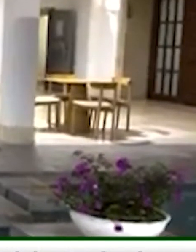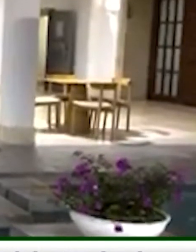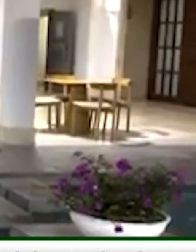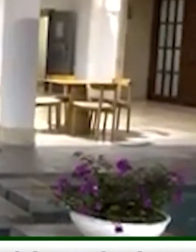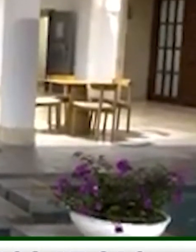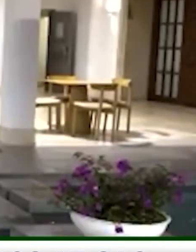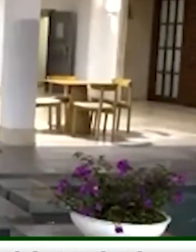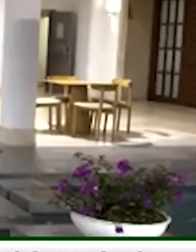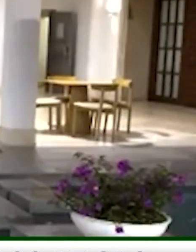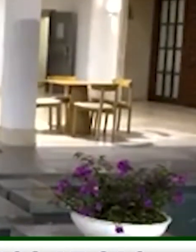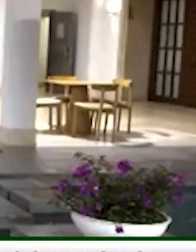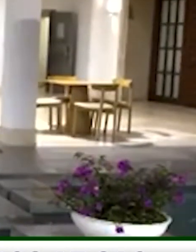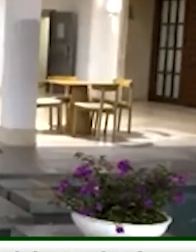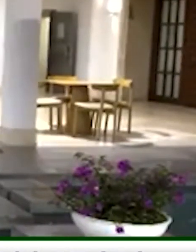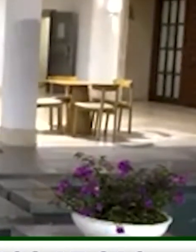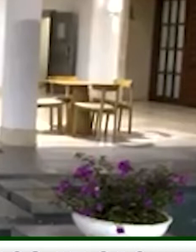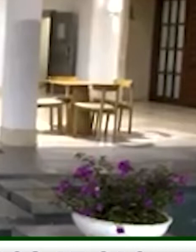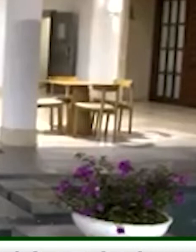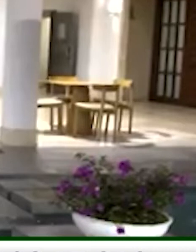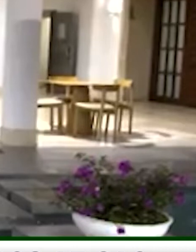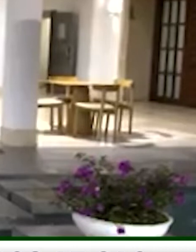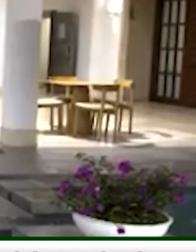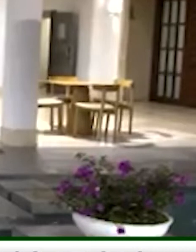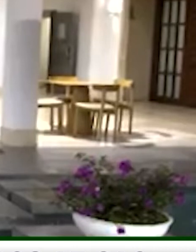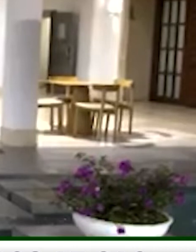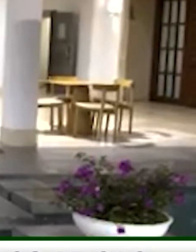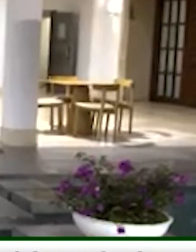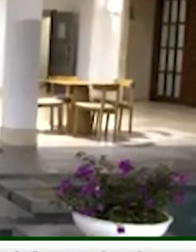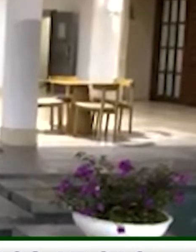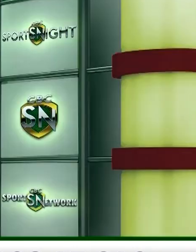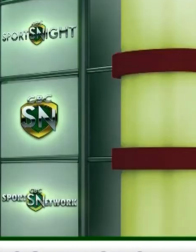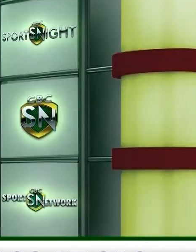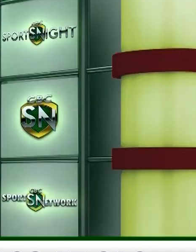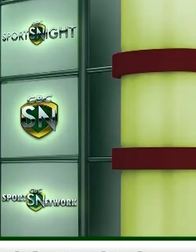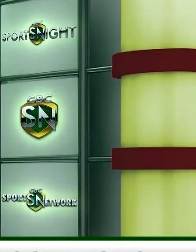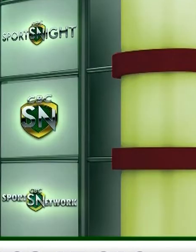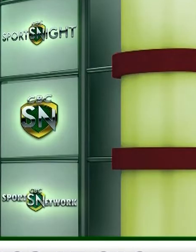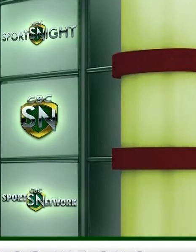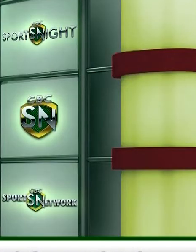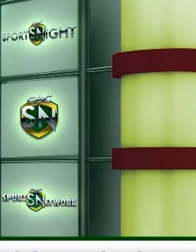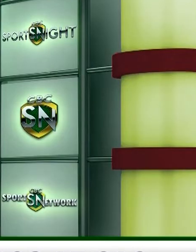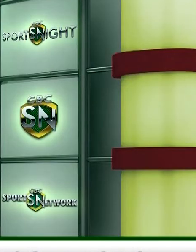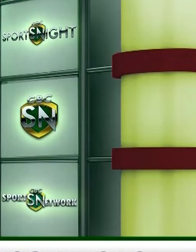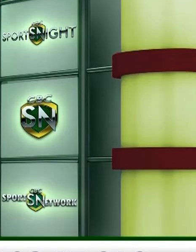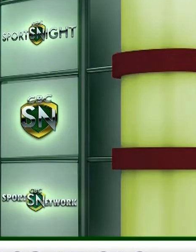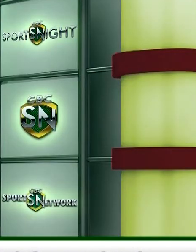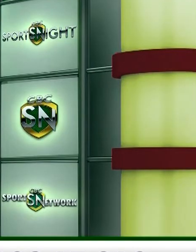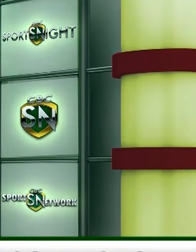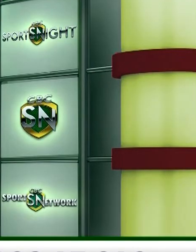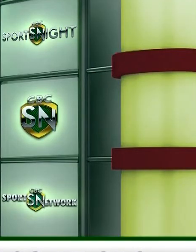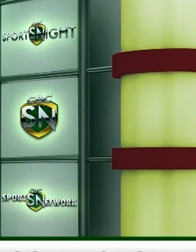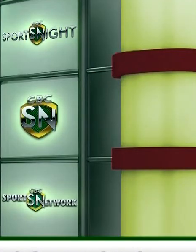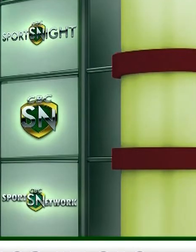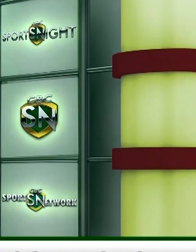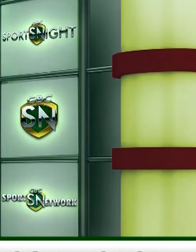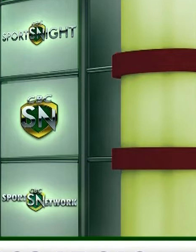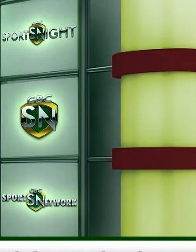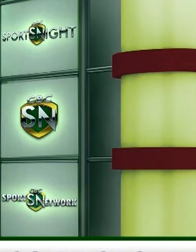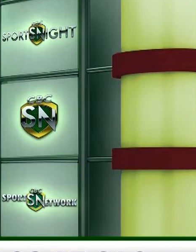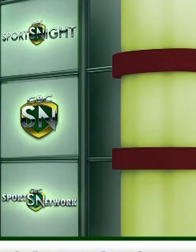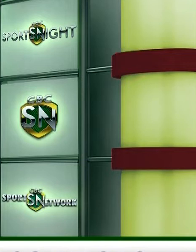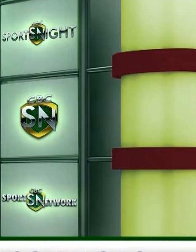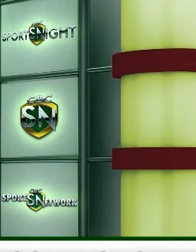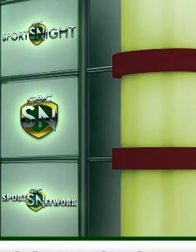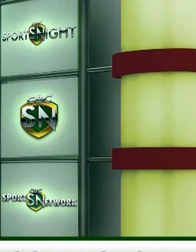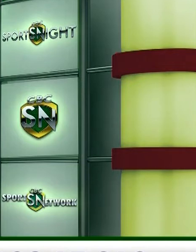my performance and my overall experience at these first games. And today the men and women's beach rugby teams picked